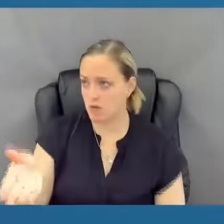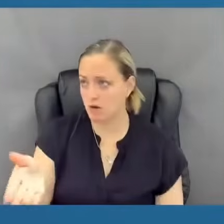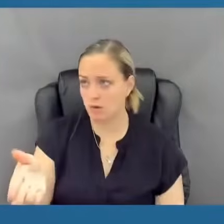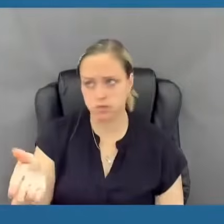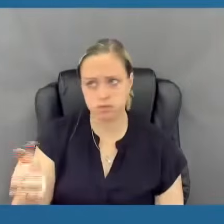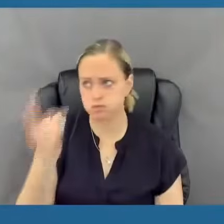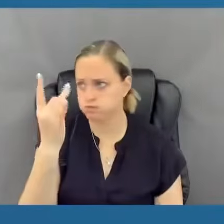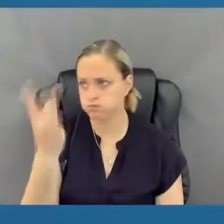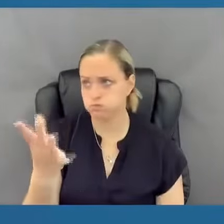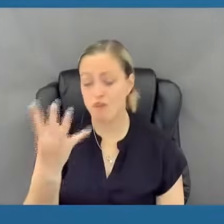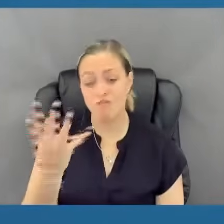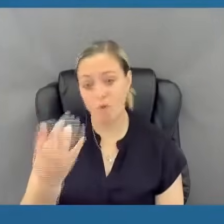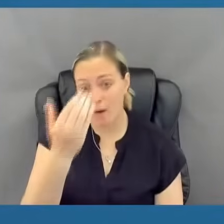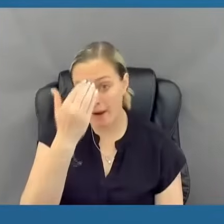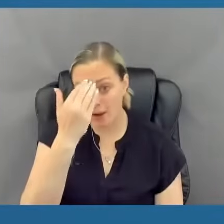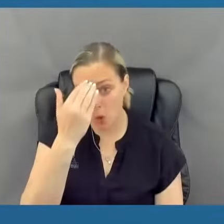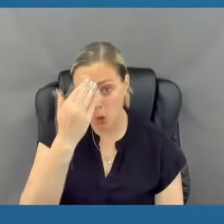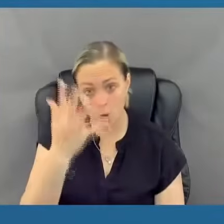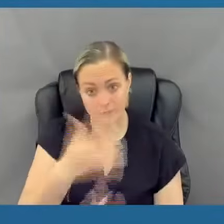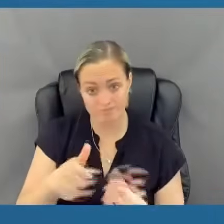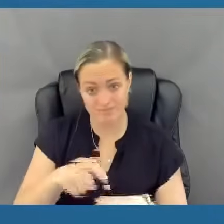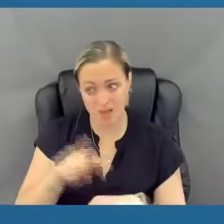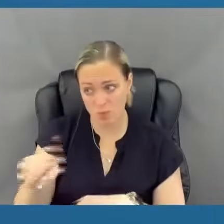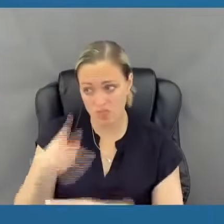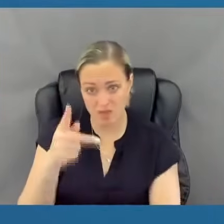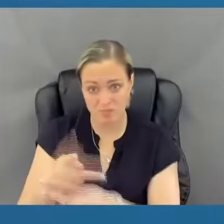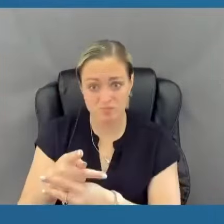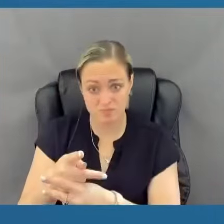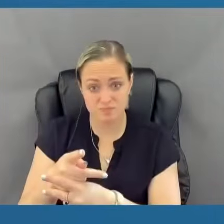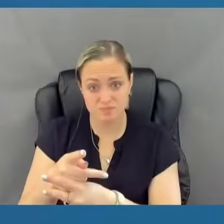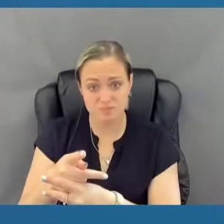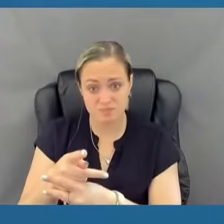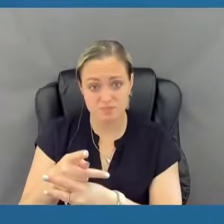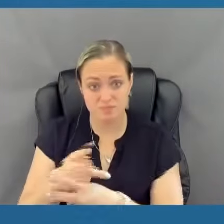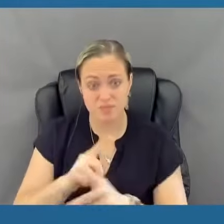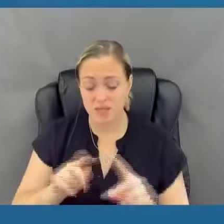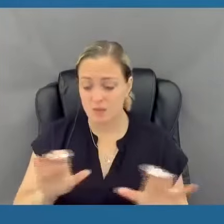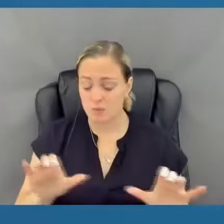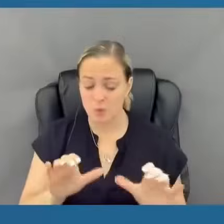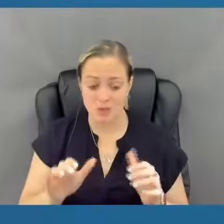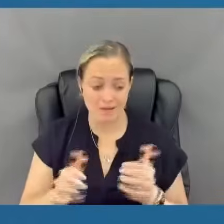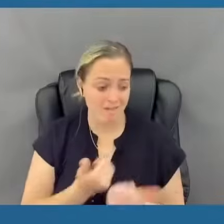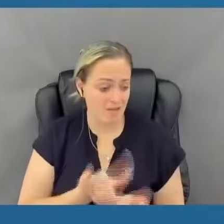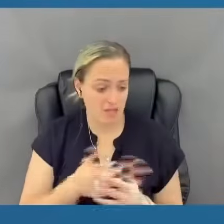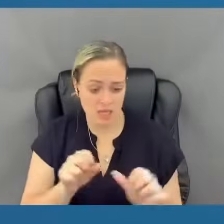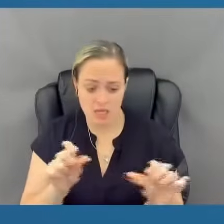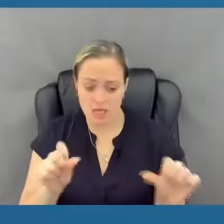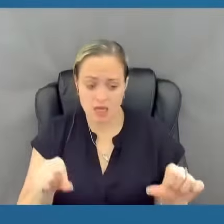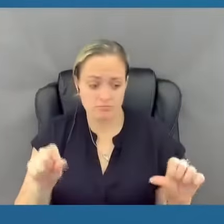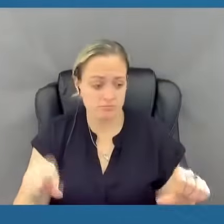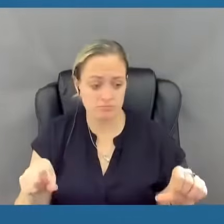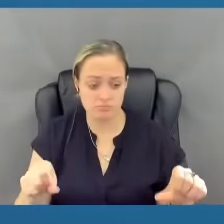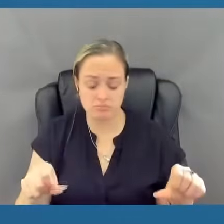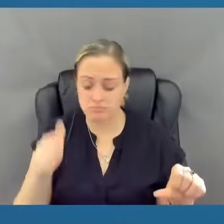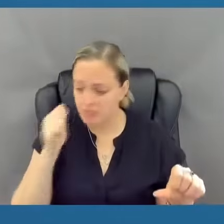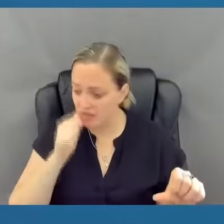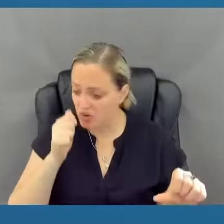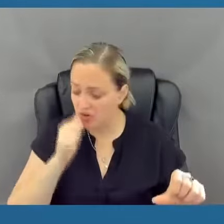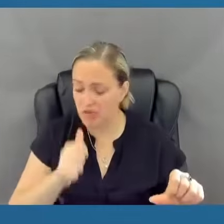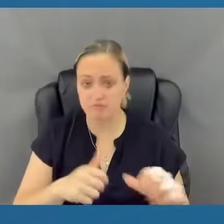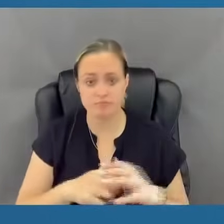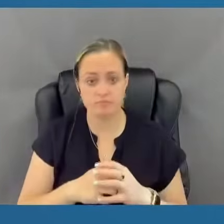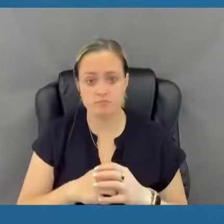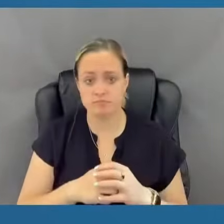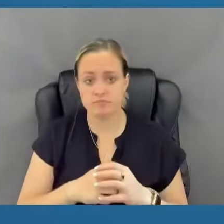which I know personally. I spent time with them in captivity, and I'm doing whatever I can every day to